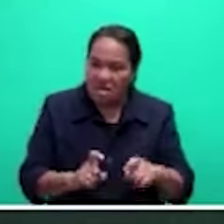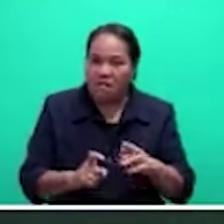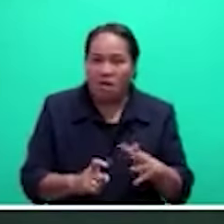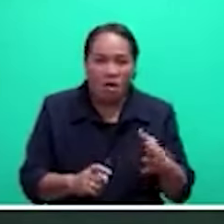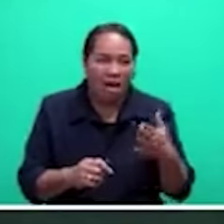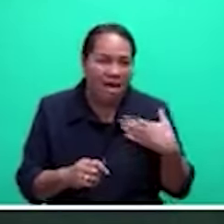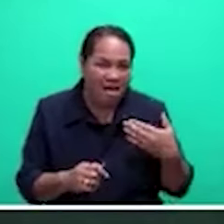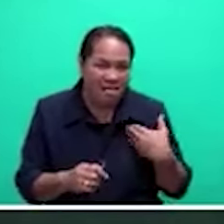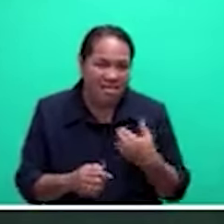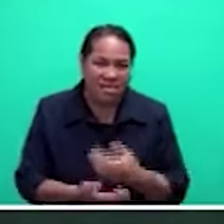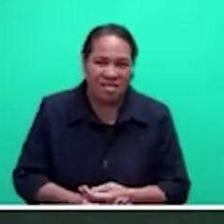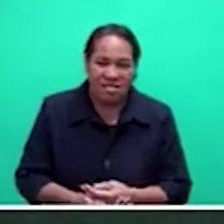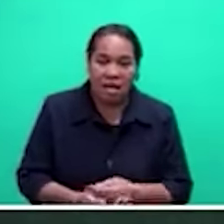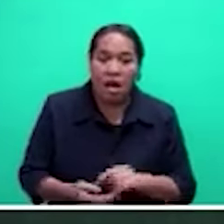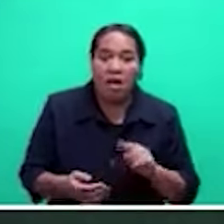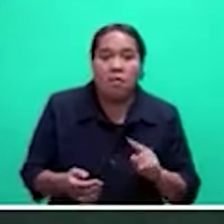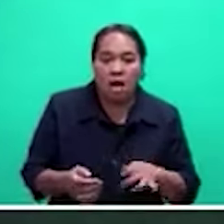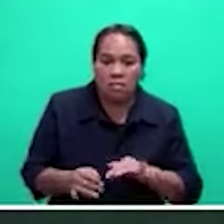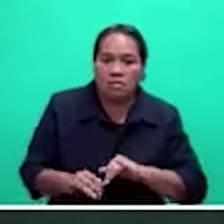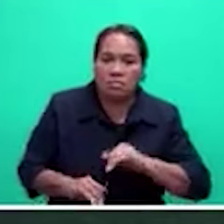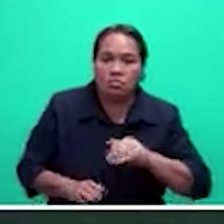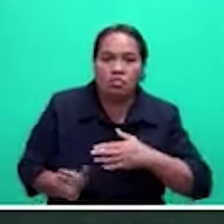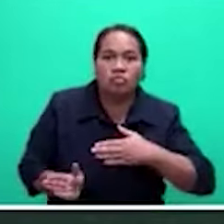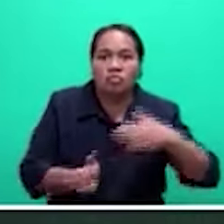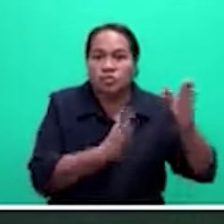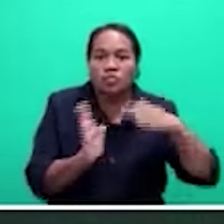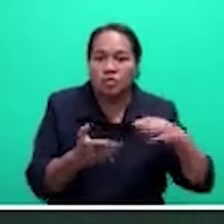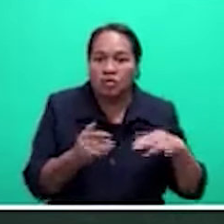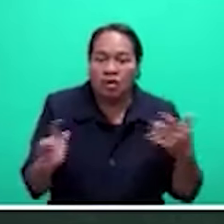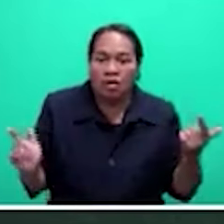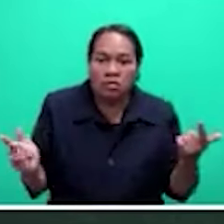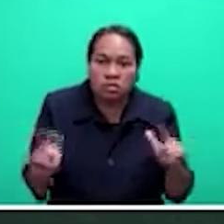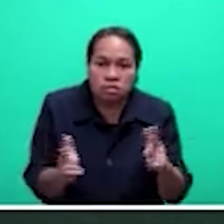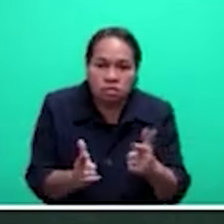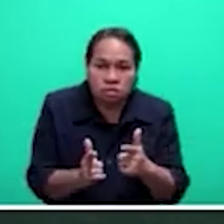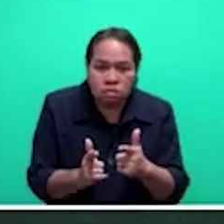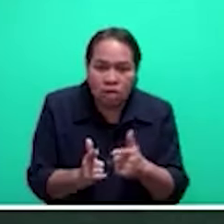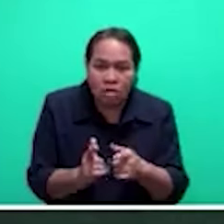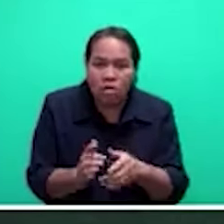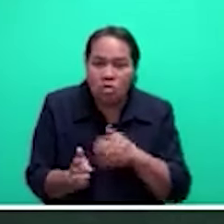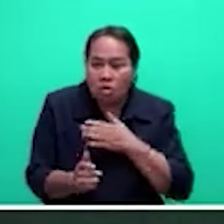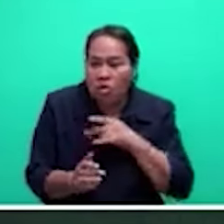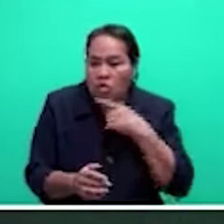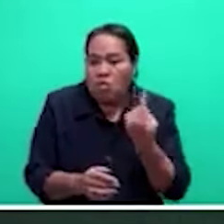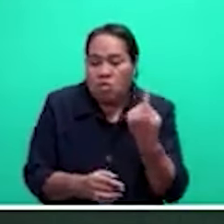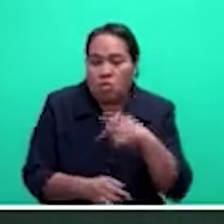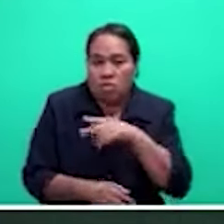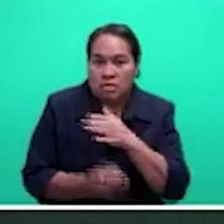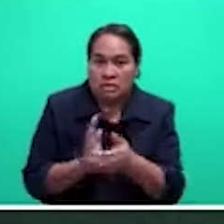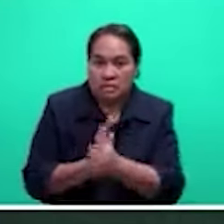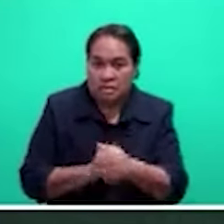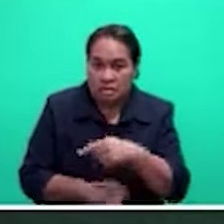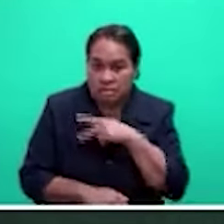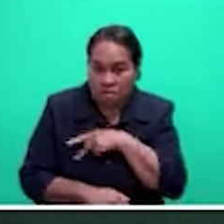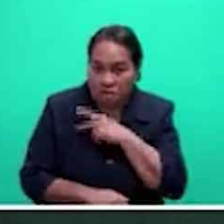causing skills shortages. Migration has also resulted in societal issues, including family dissolution, a decrease